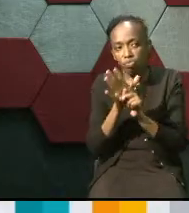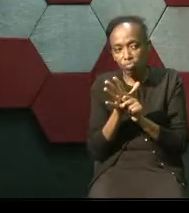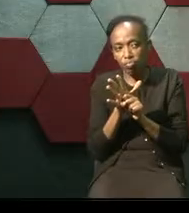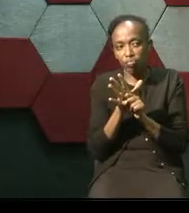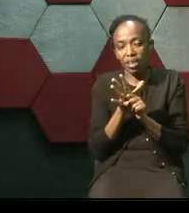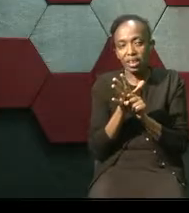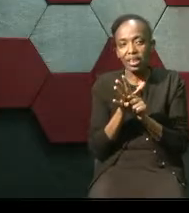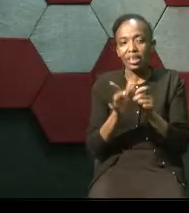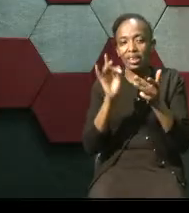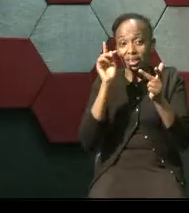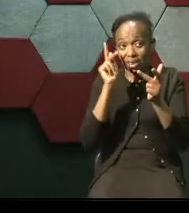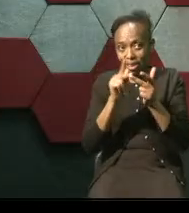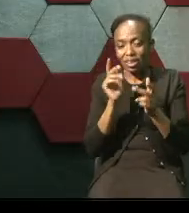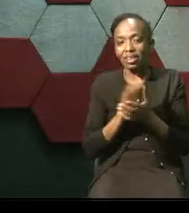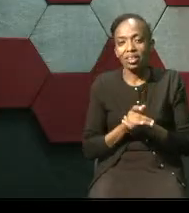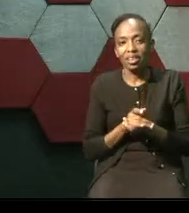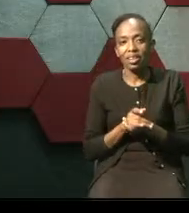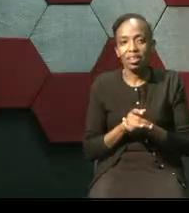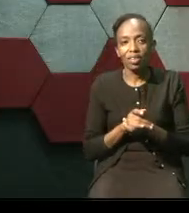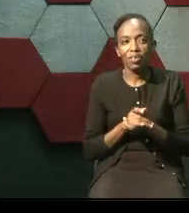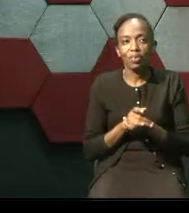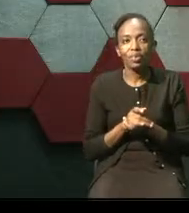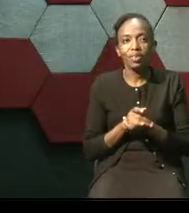Breathalyzer Testing Kit.